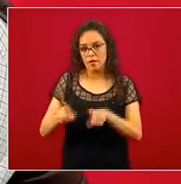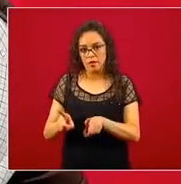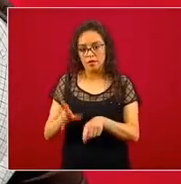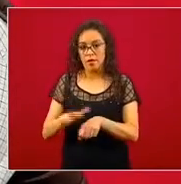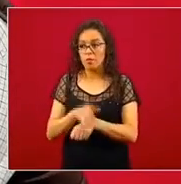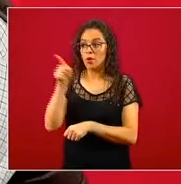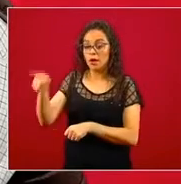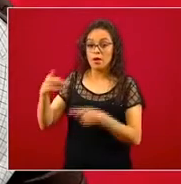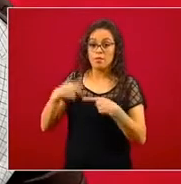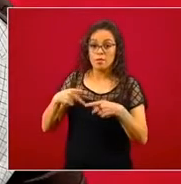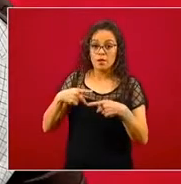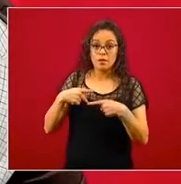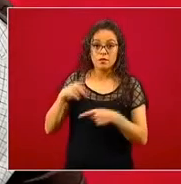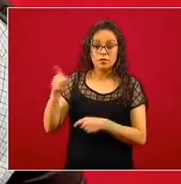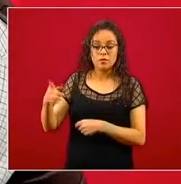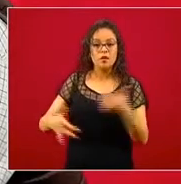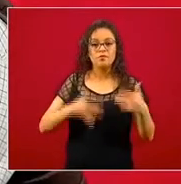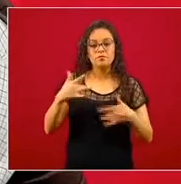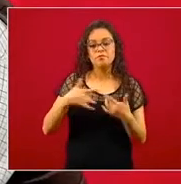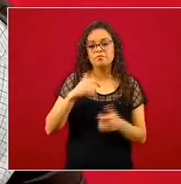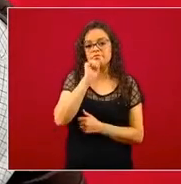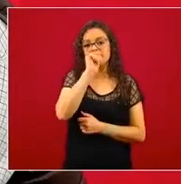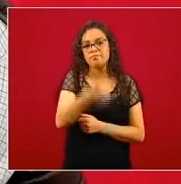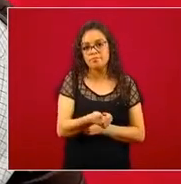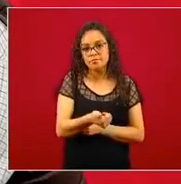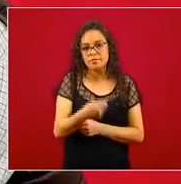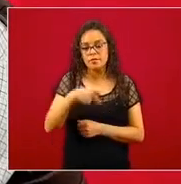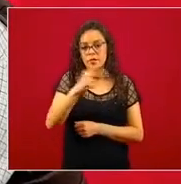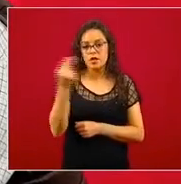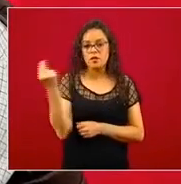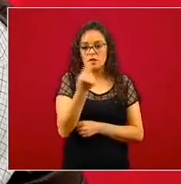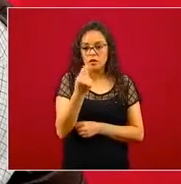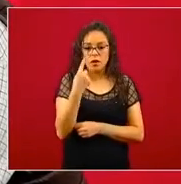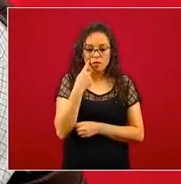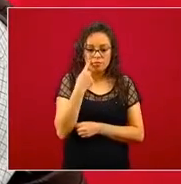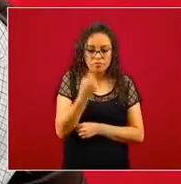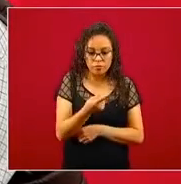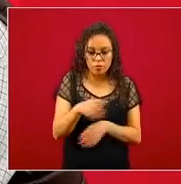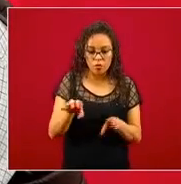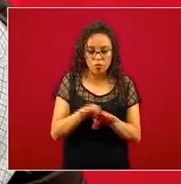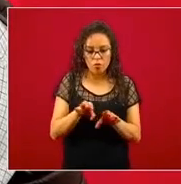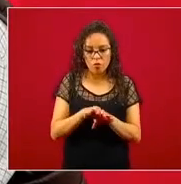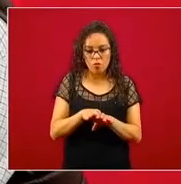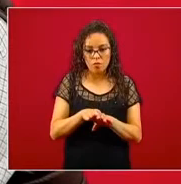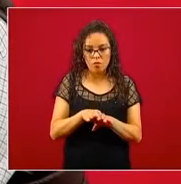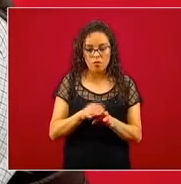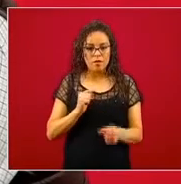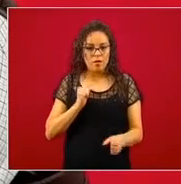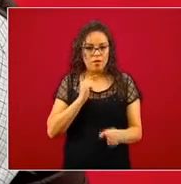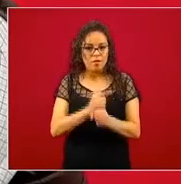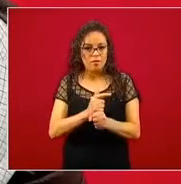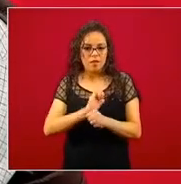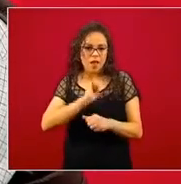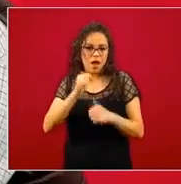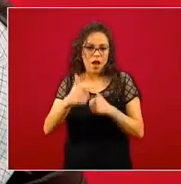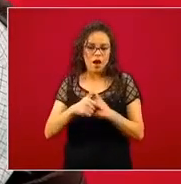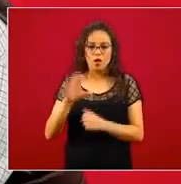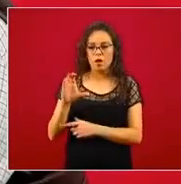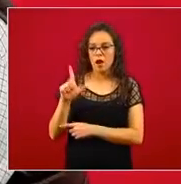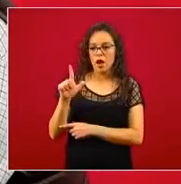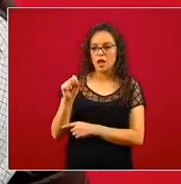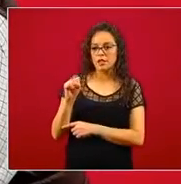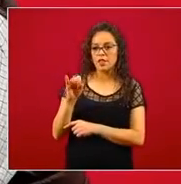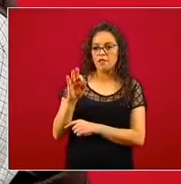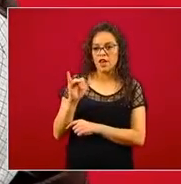Institute for those inmates and the newcomers are now conducting this special protocol. It is not